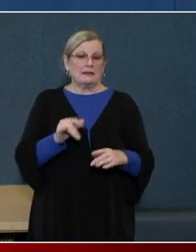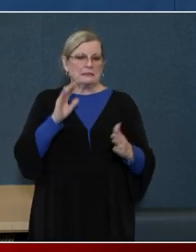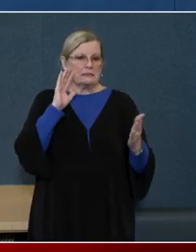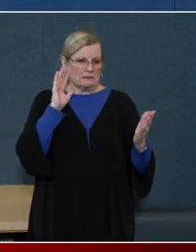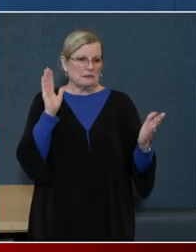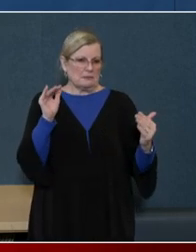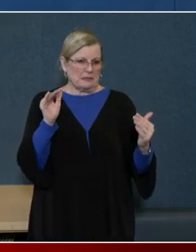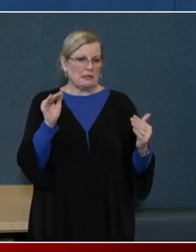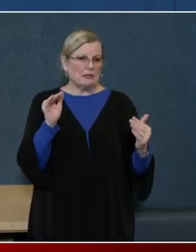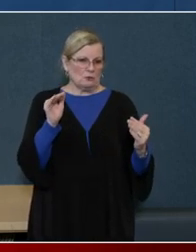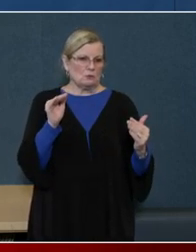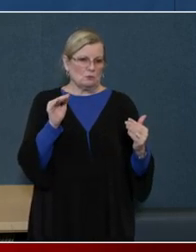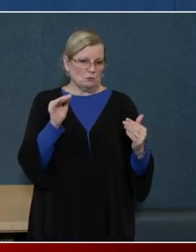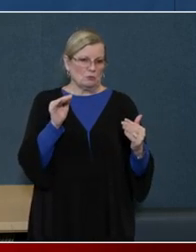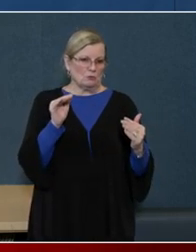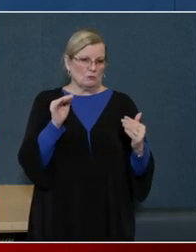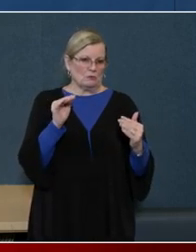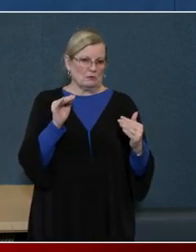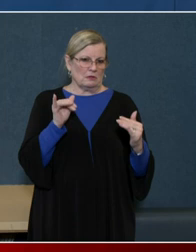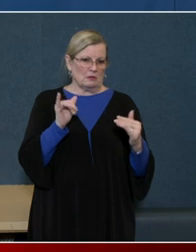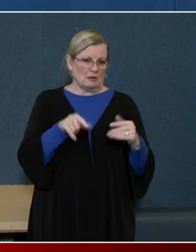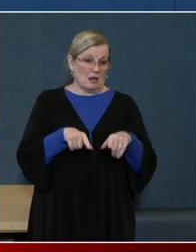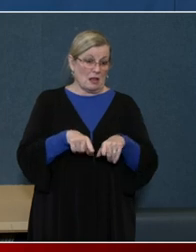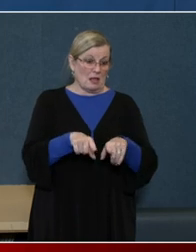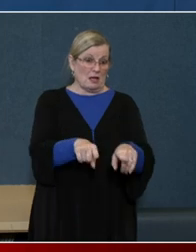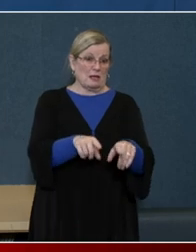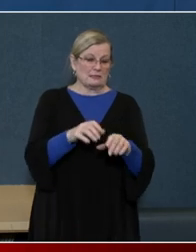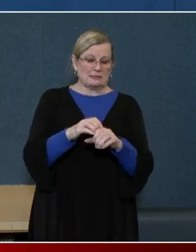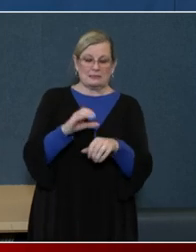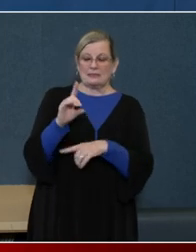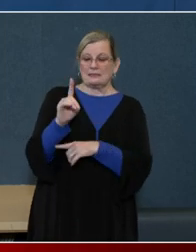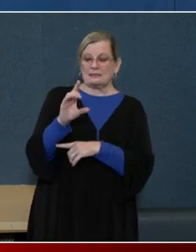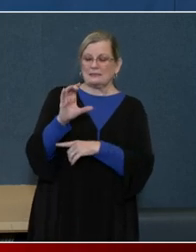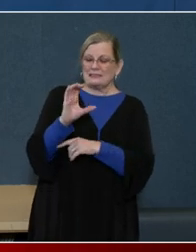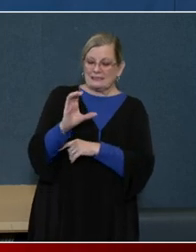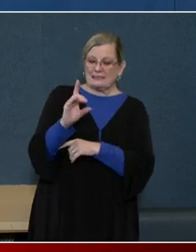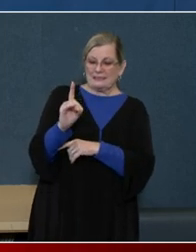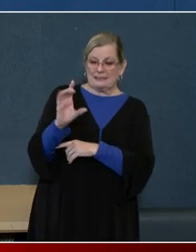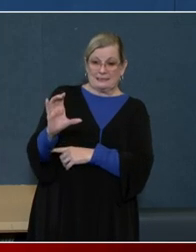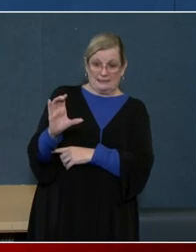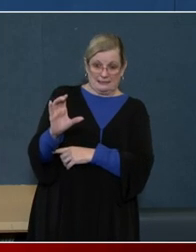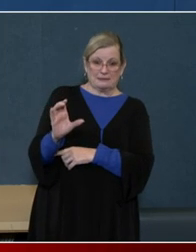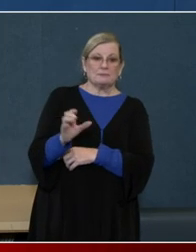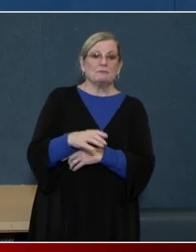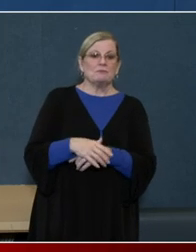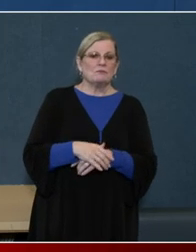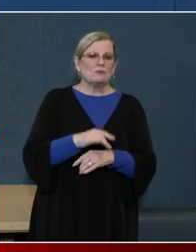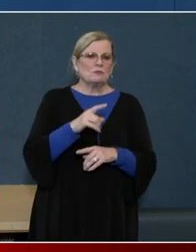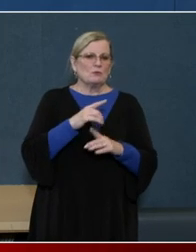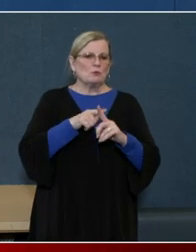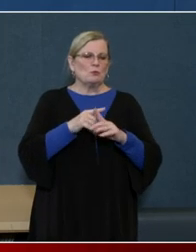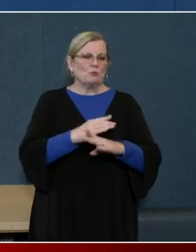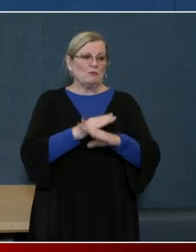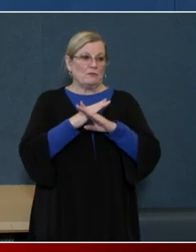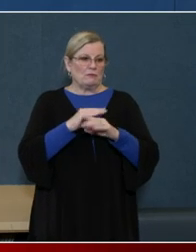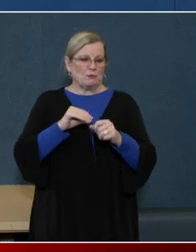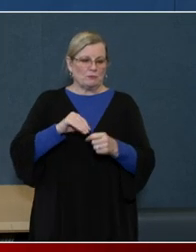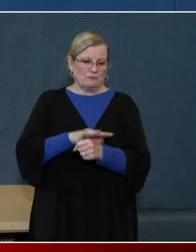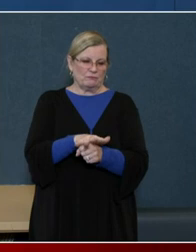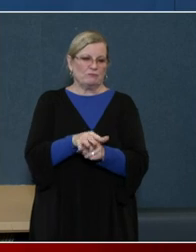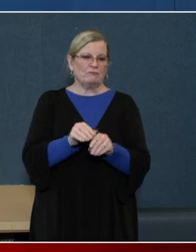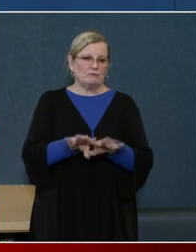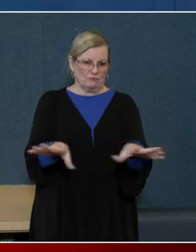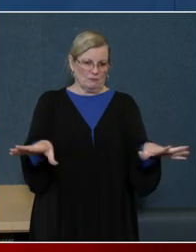IC, and CDC guidelines to mitigate the spread of COVID-19. Here you can